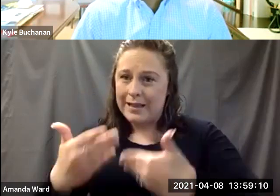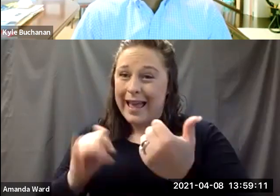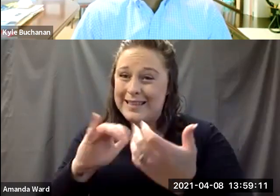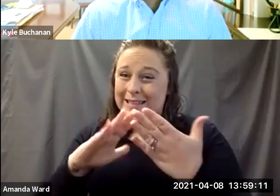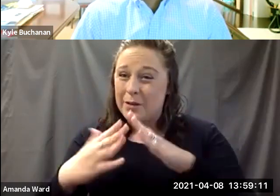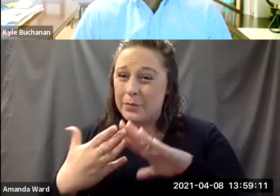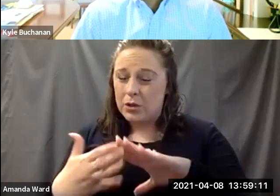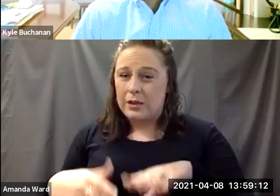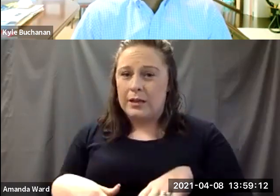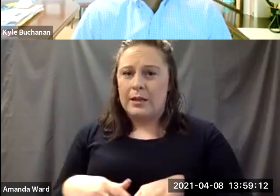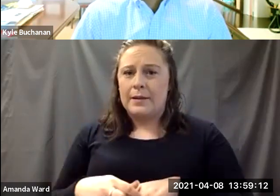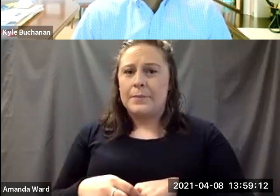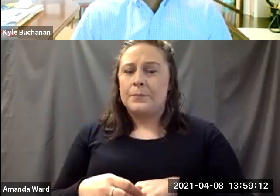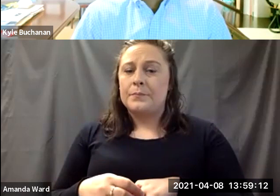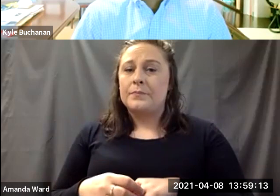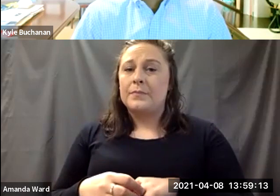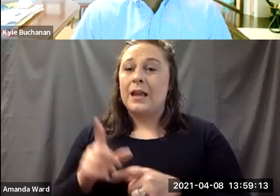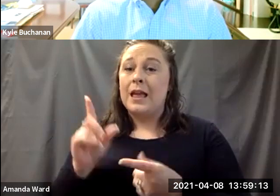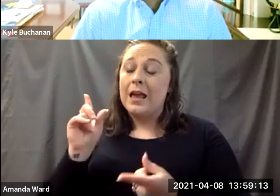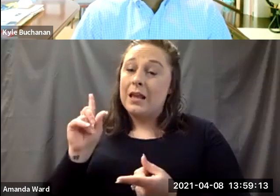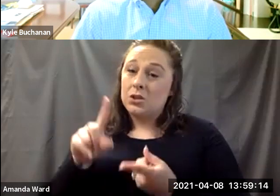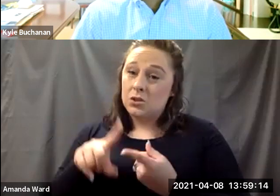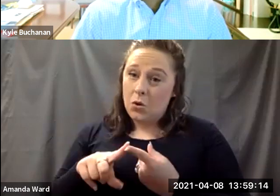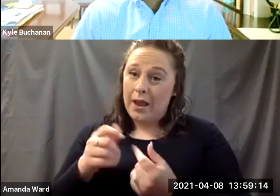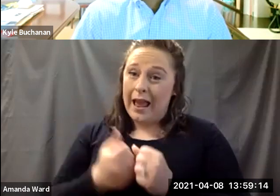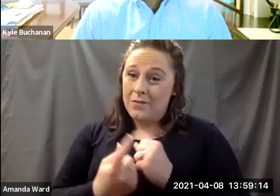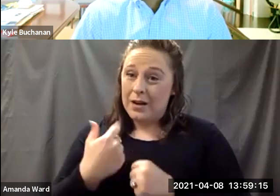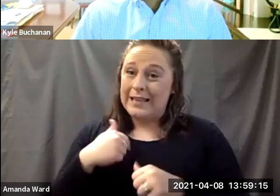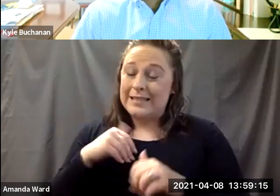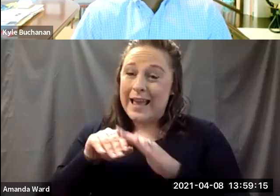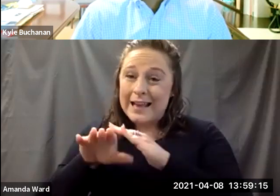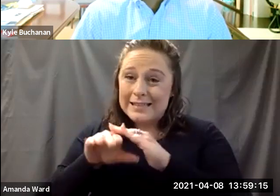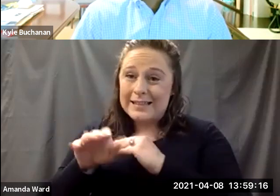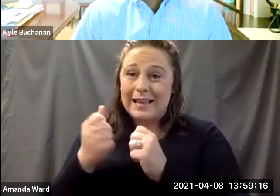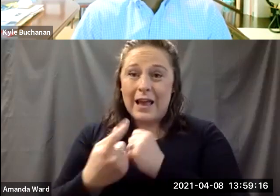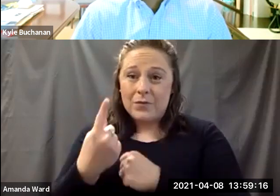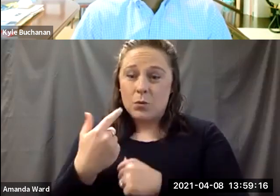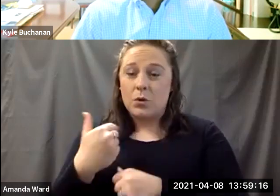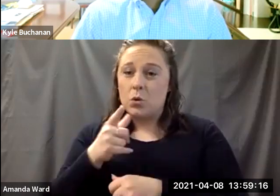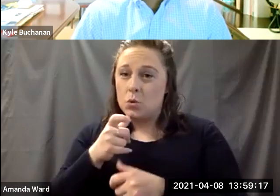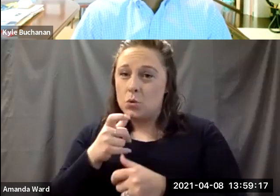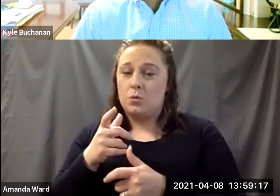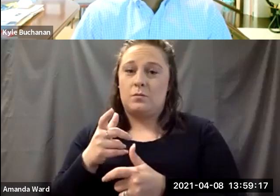community. And until everybody has access, until everybody has care,